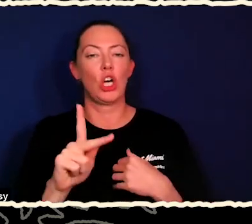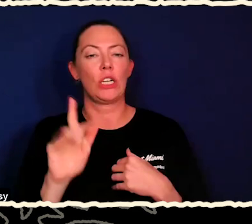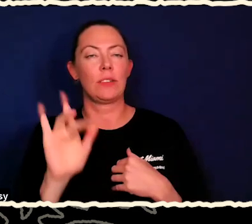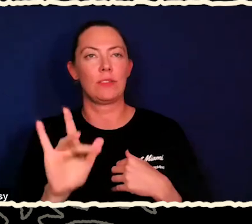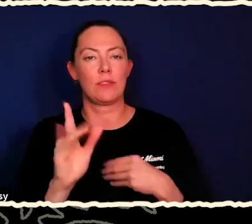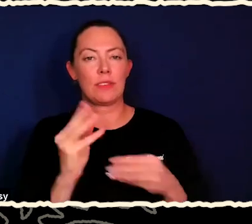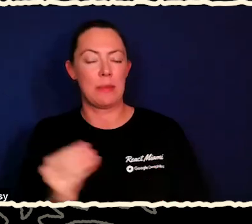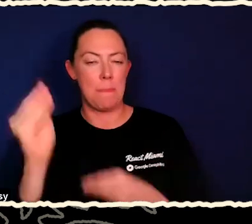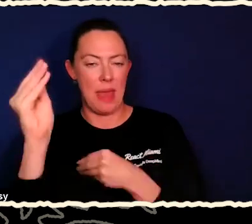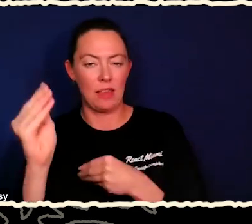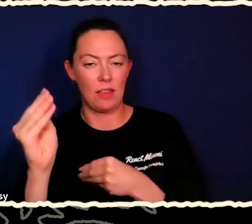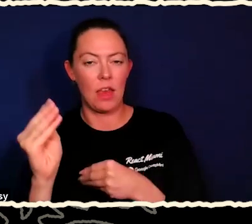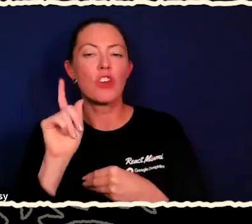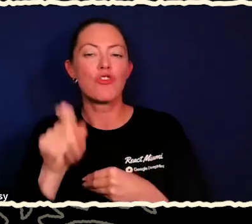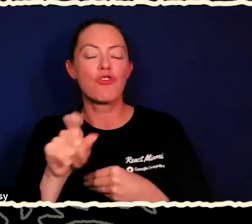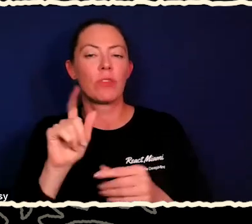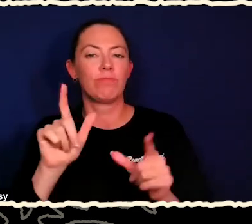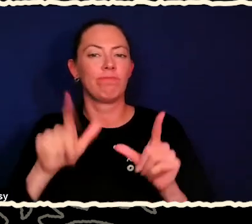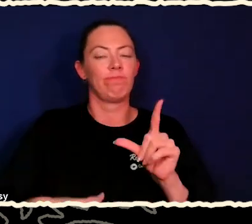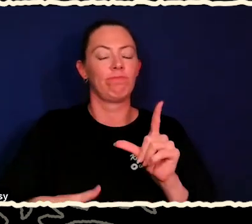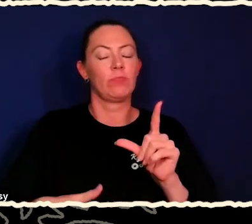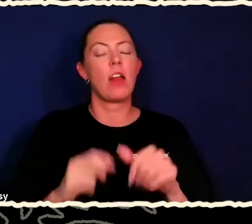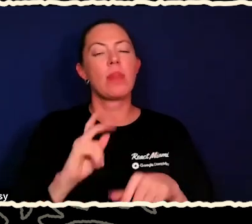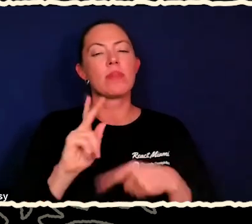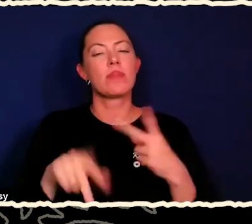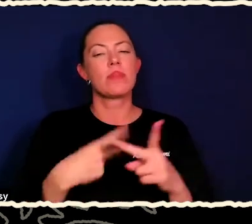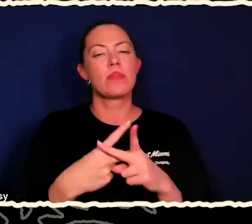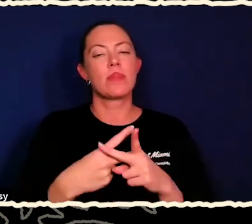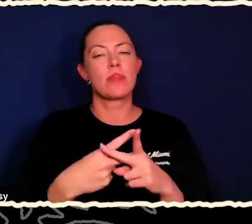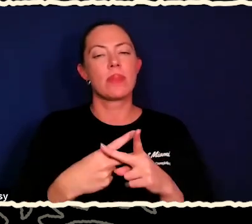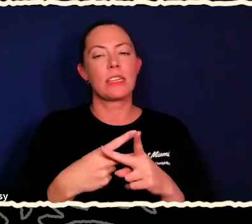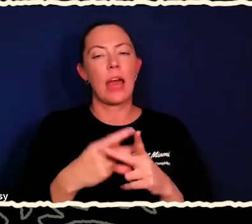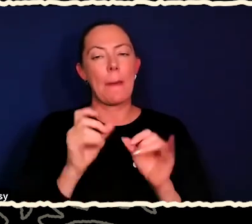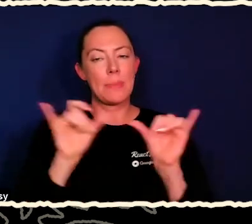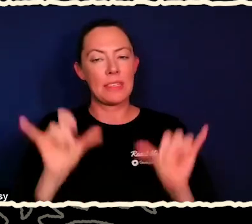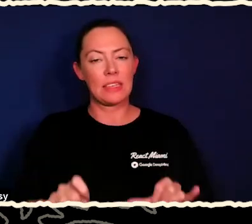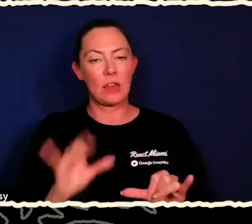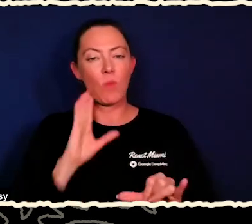should disable it. The type system enforces your transitions.